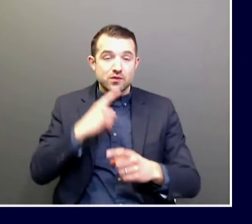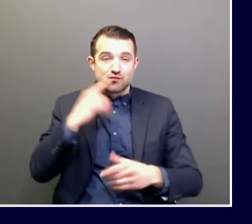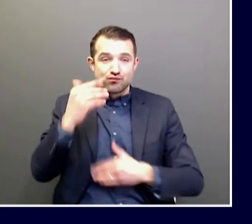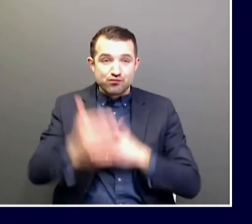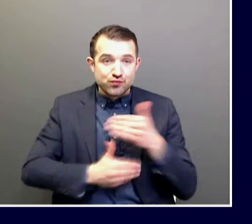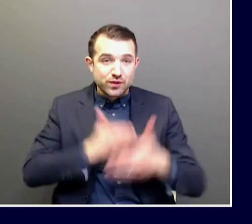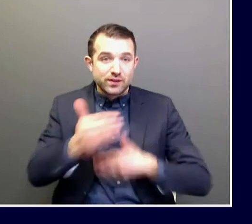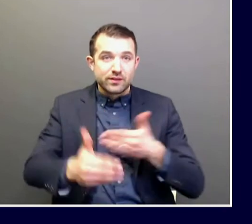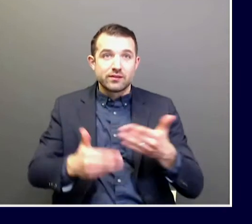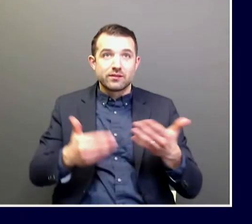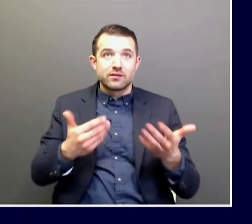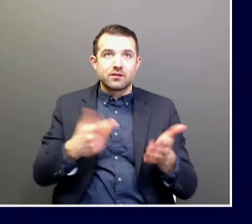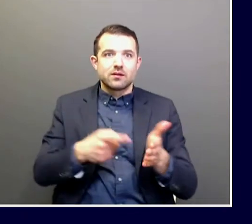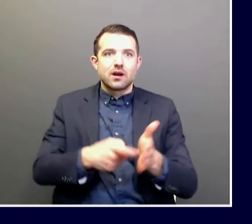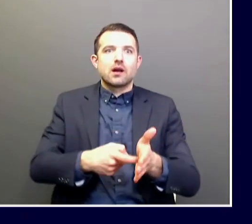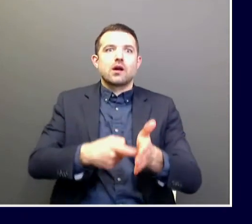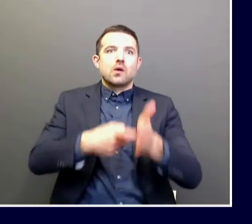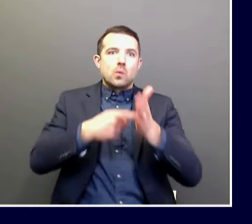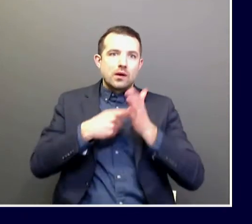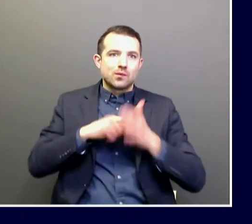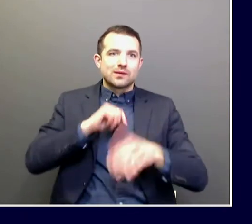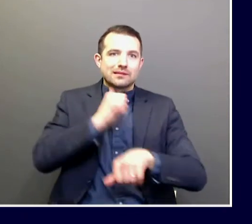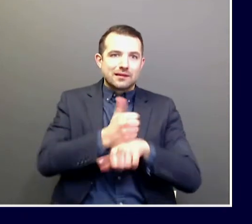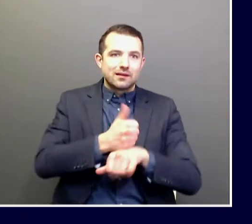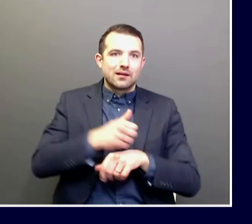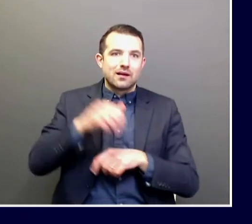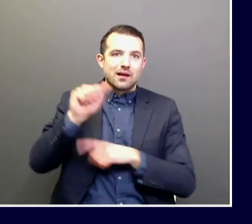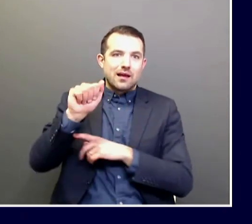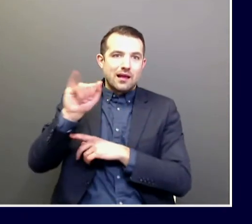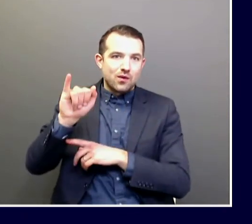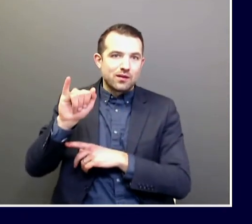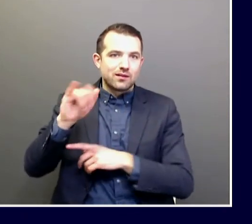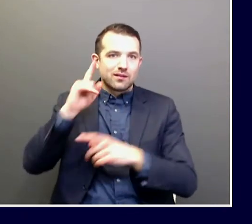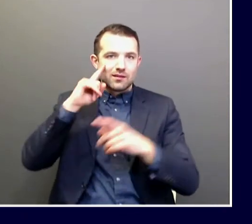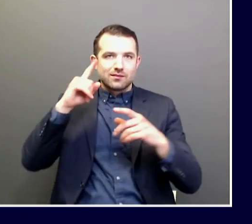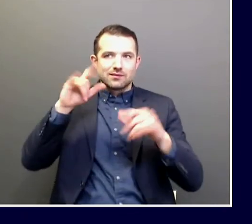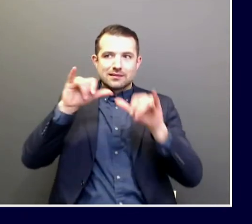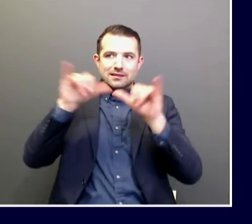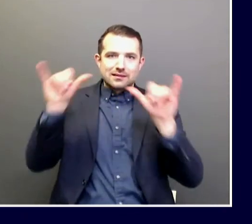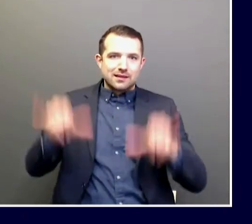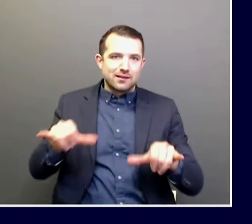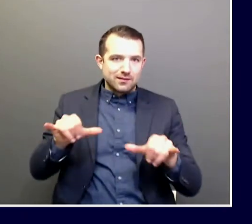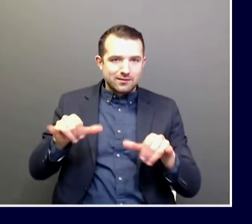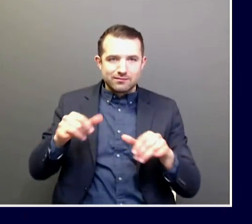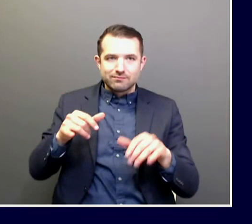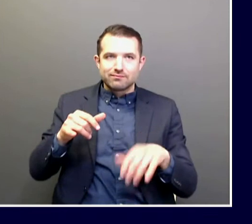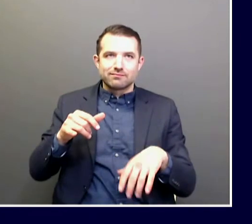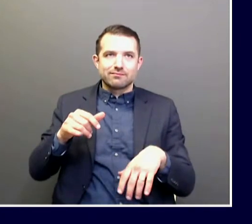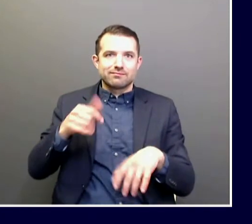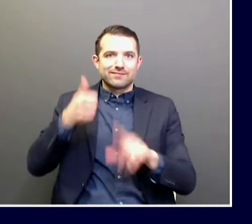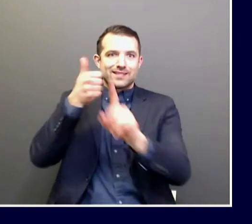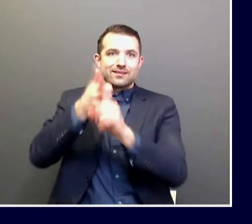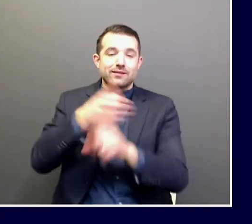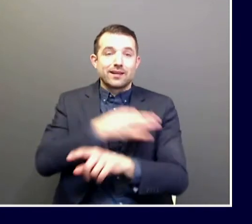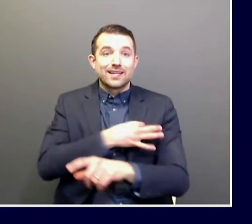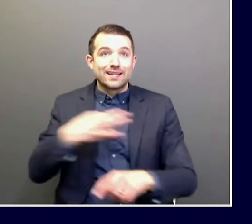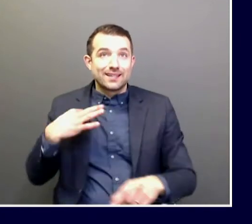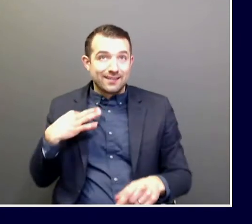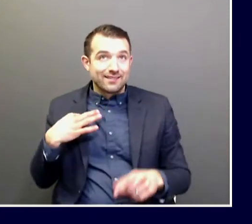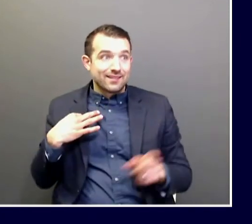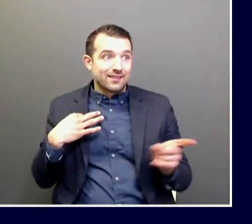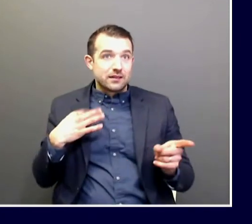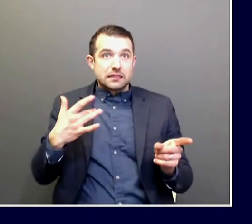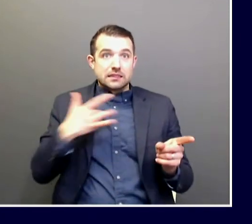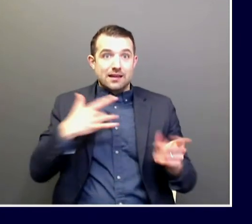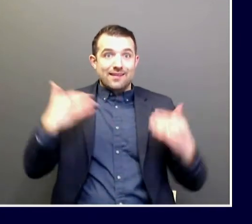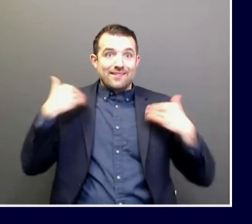an artificial system, or an AI system that does what individuals would have done, but abstracts much